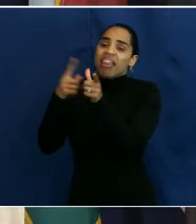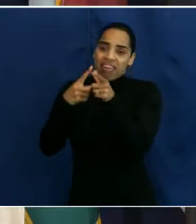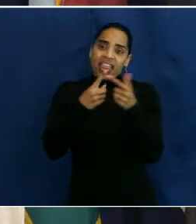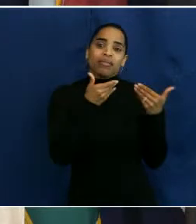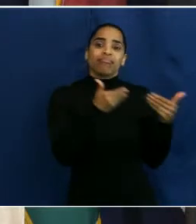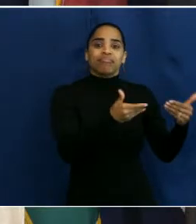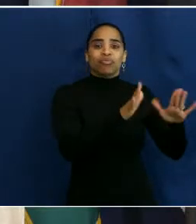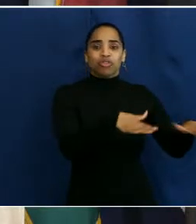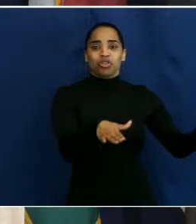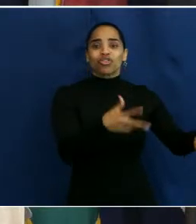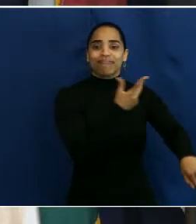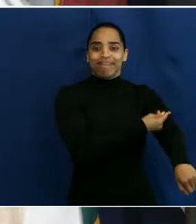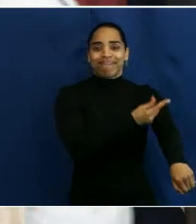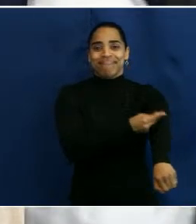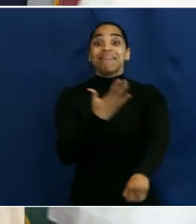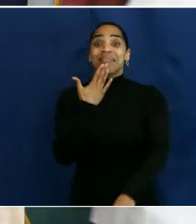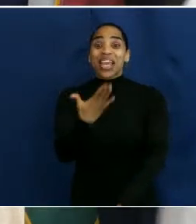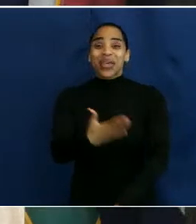completed. Thank you.